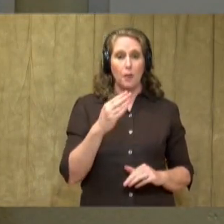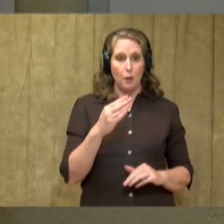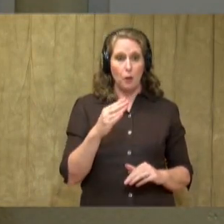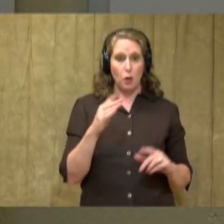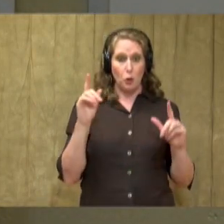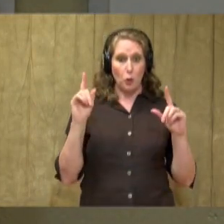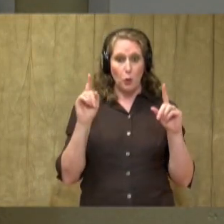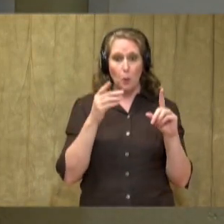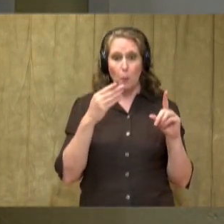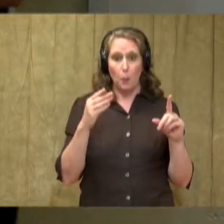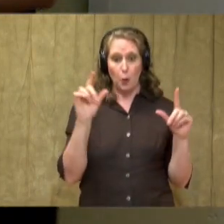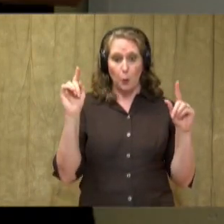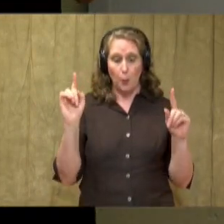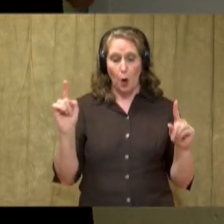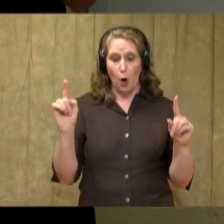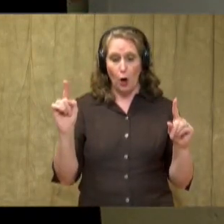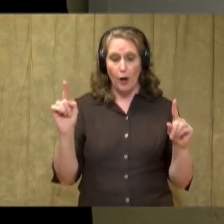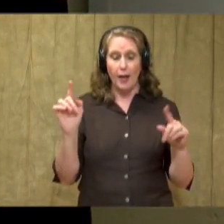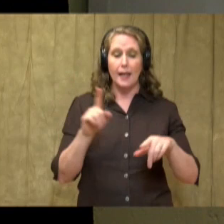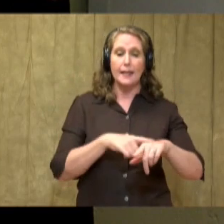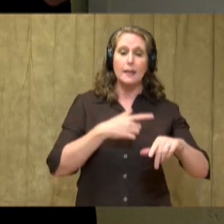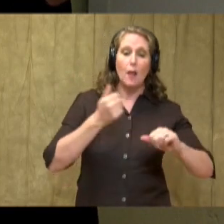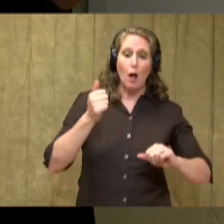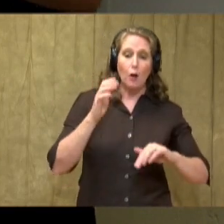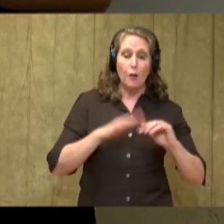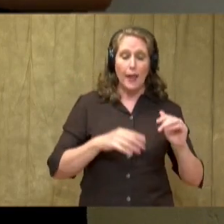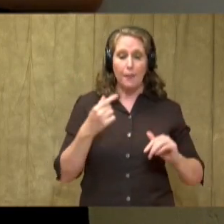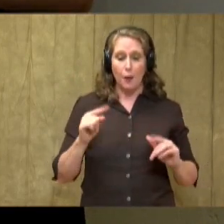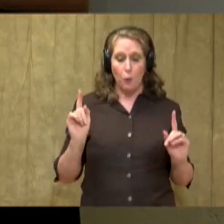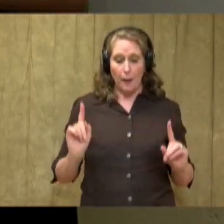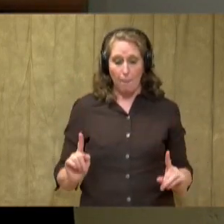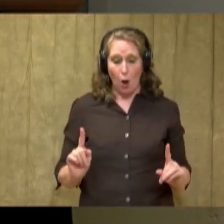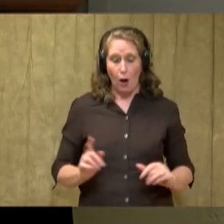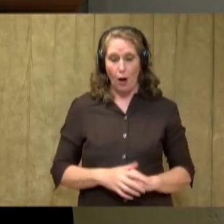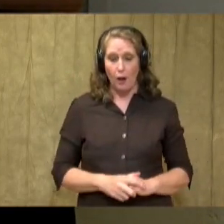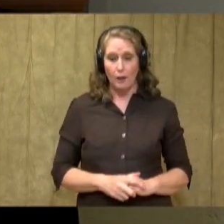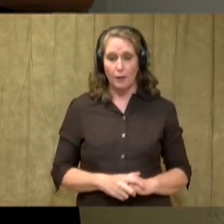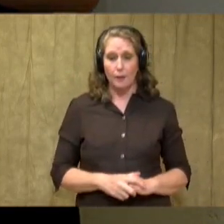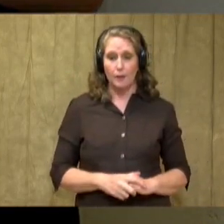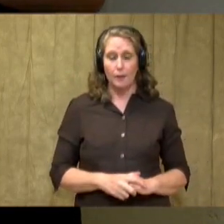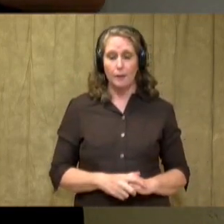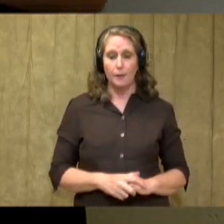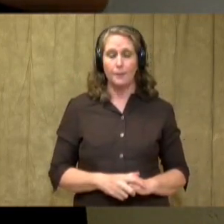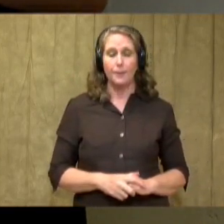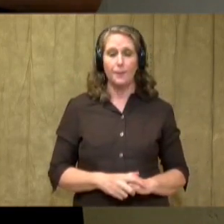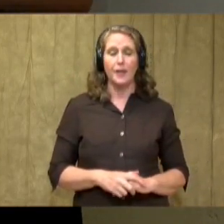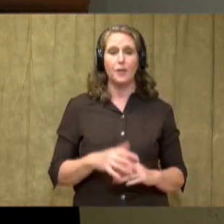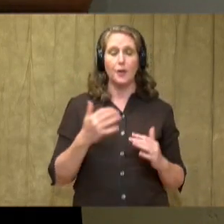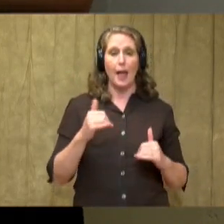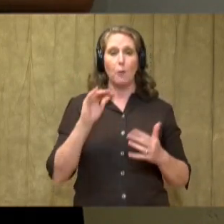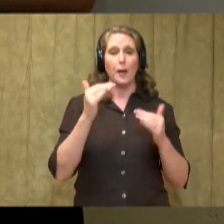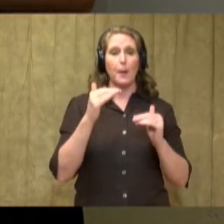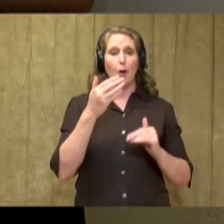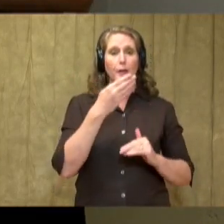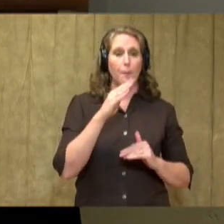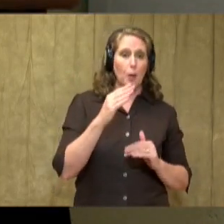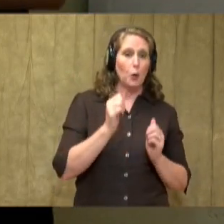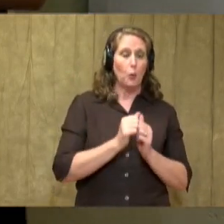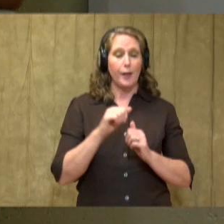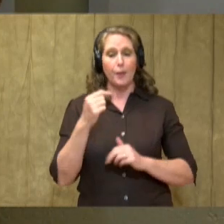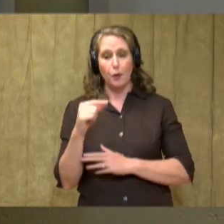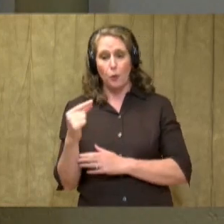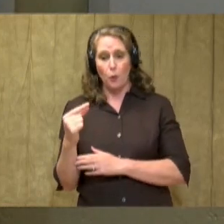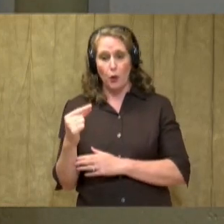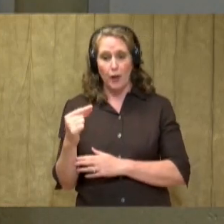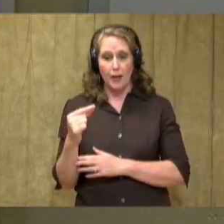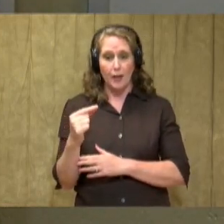longer than the green bar. So now we're comparing these two. This blue bar to the green bar. The